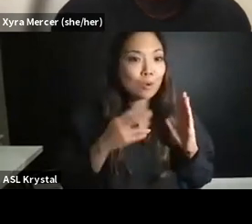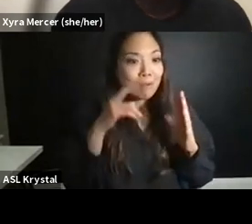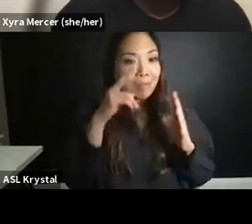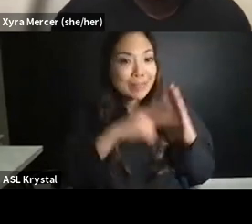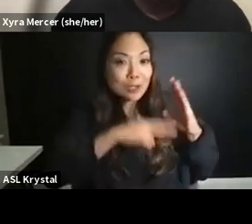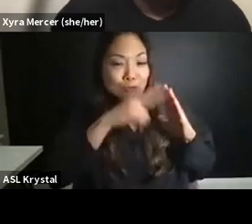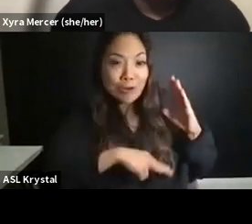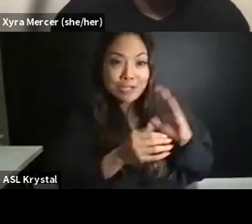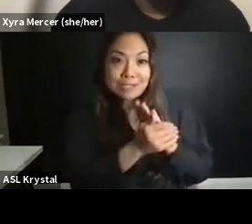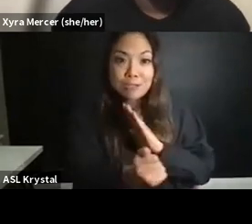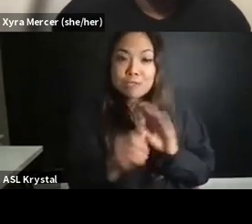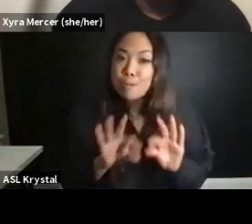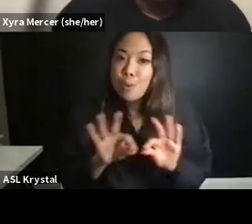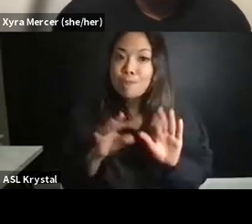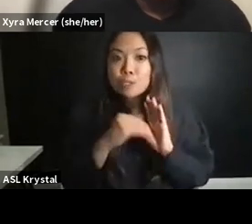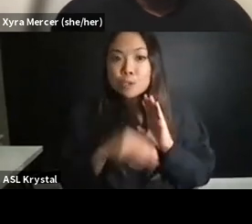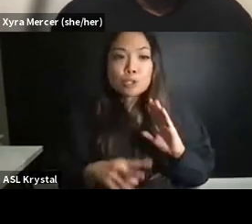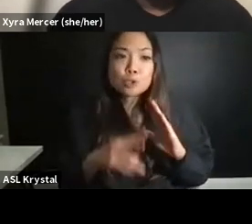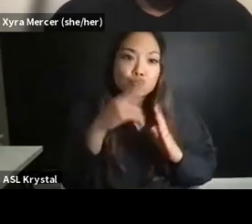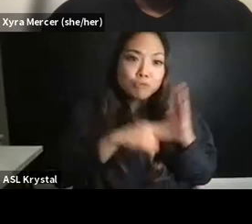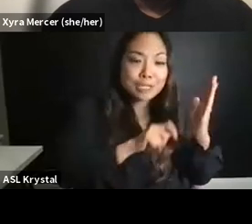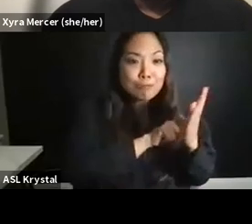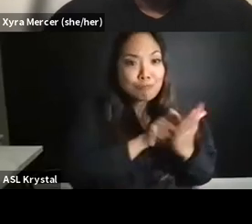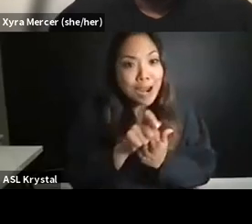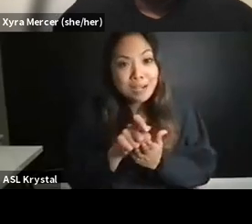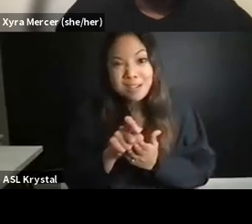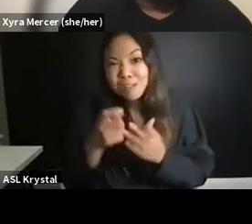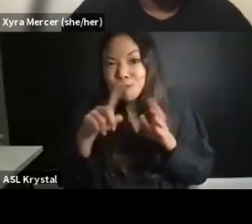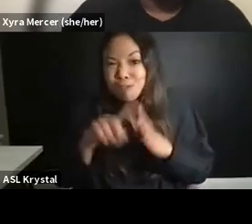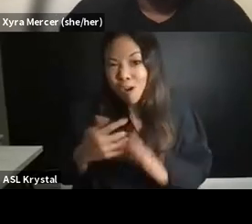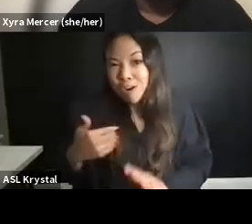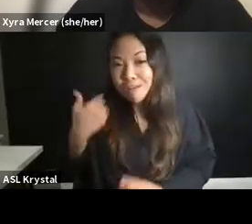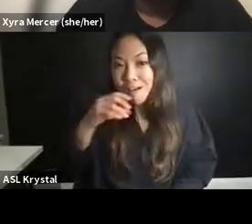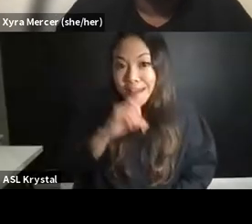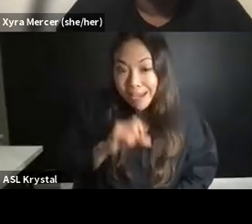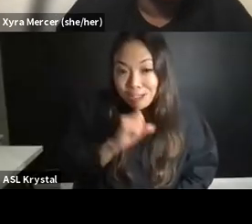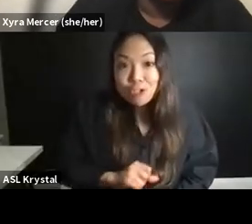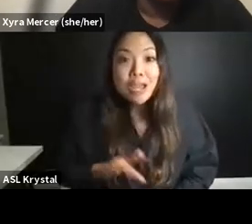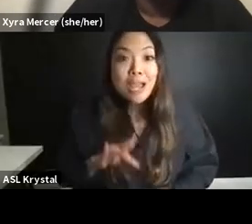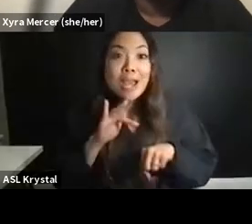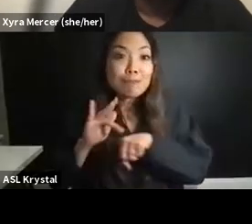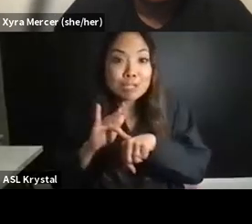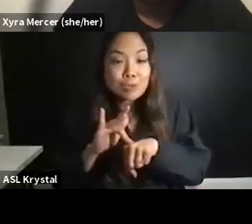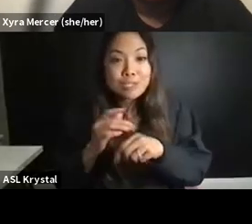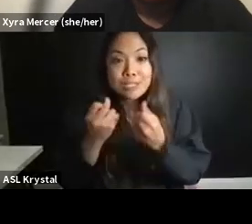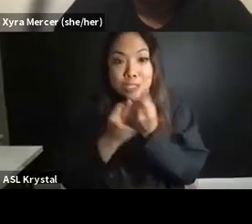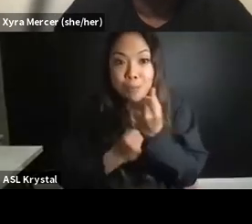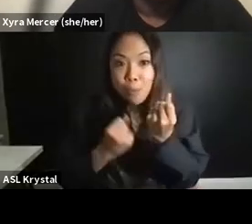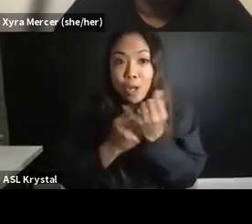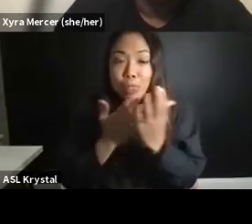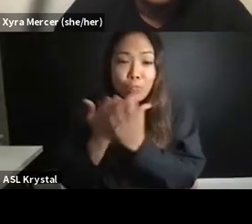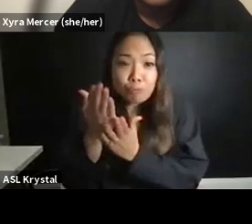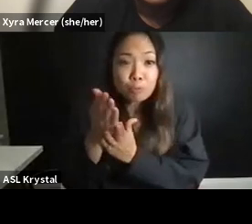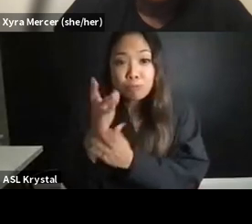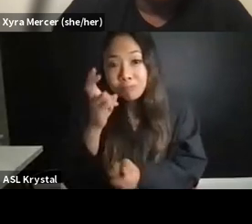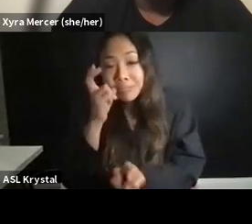students to start reading and writing at young ages and the resources and support when going through that rough journey of understanding the awareness of the